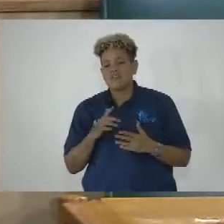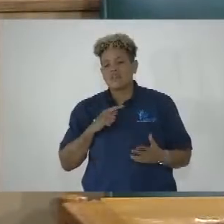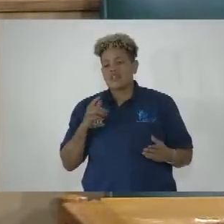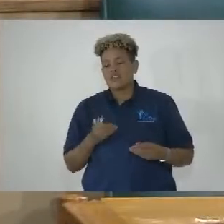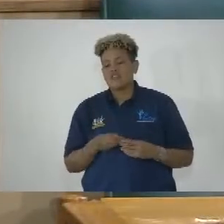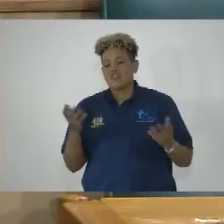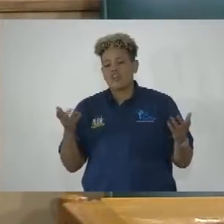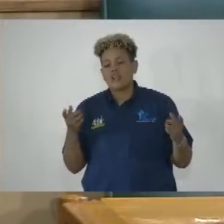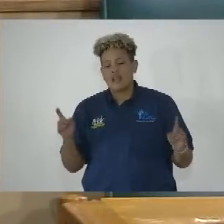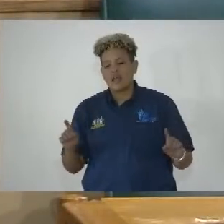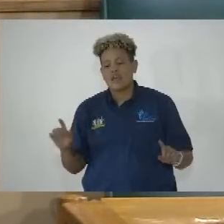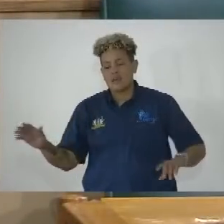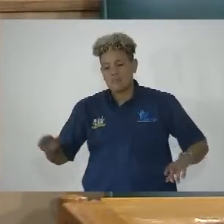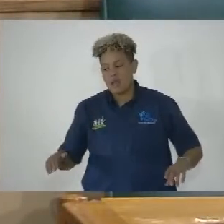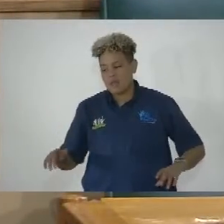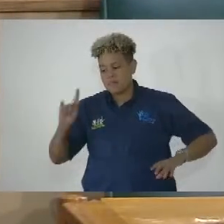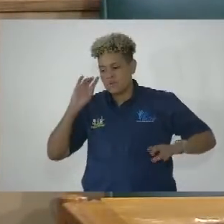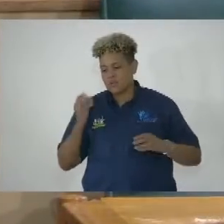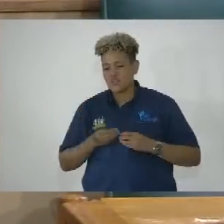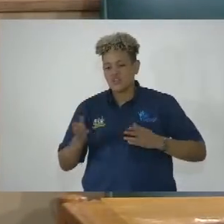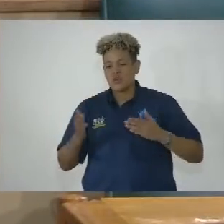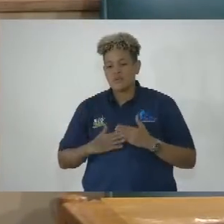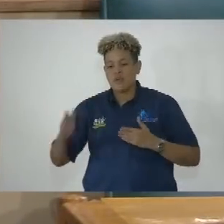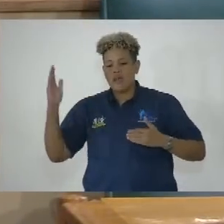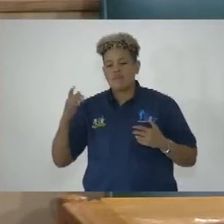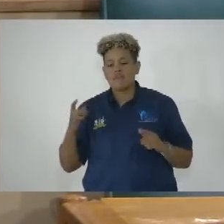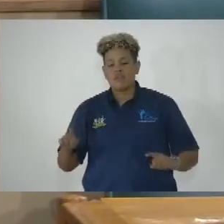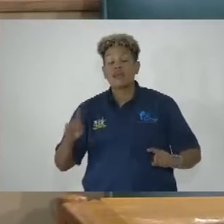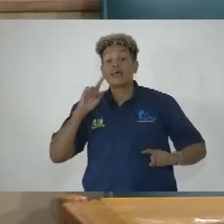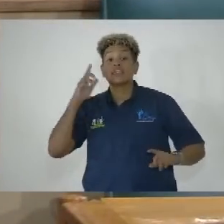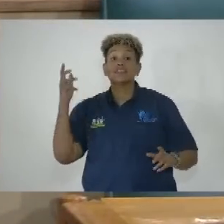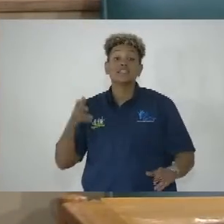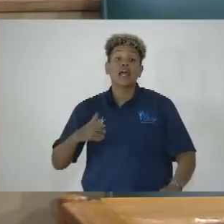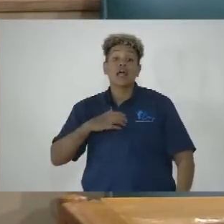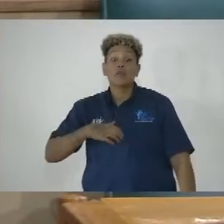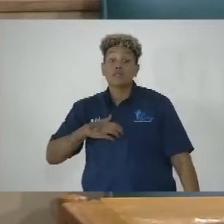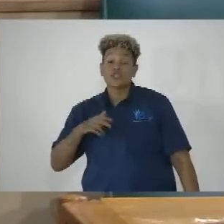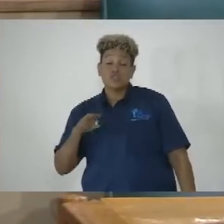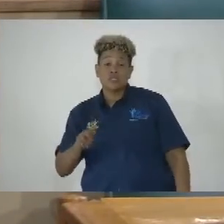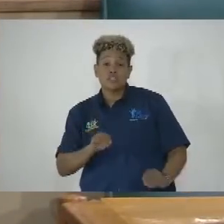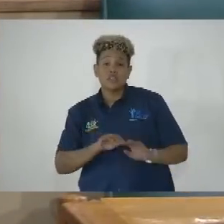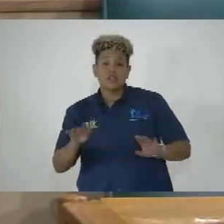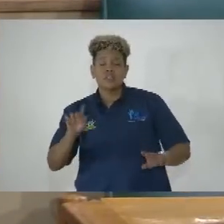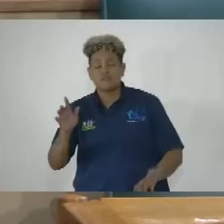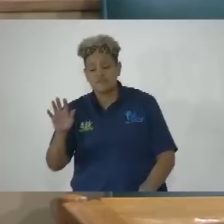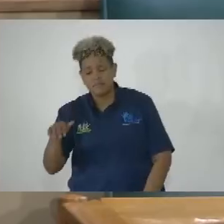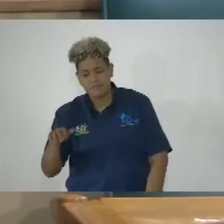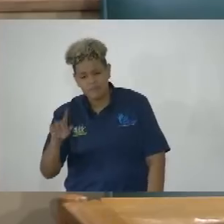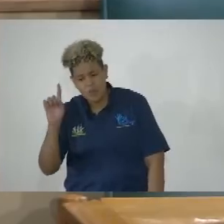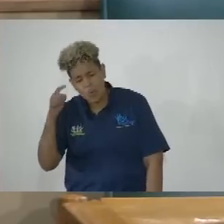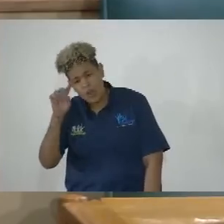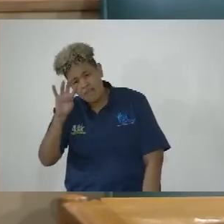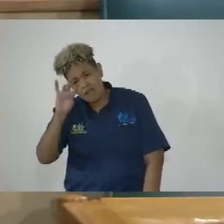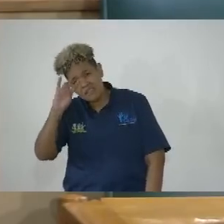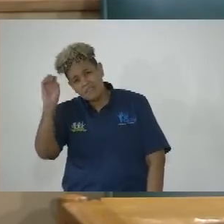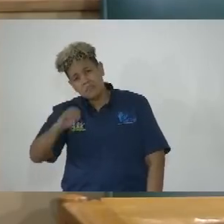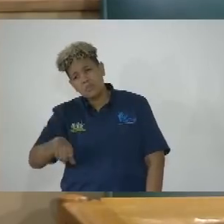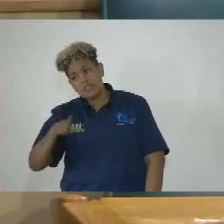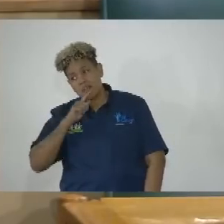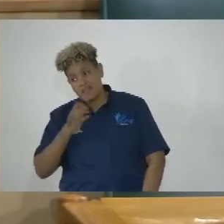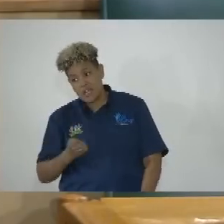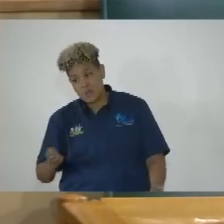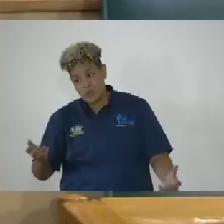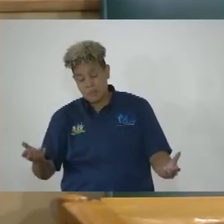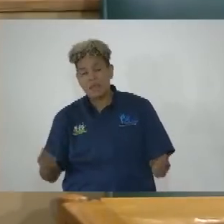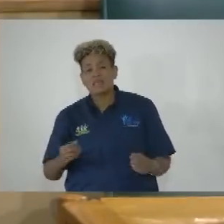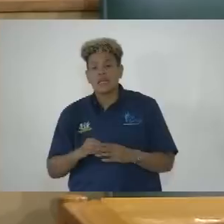circulate, or the Parliament will circulate for me after. State of misery. Only 47% of equipment